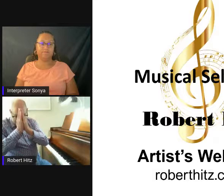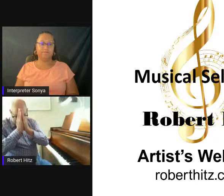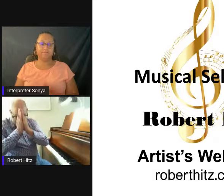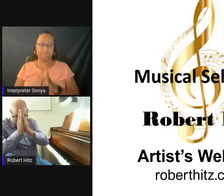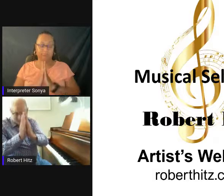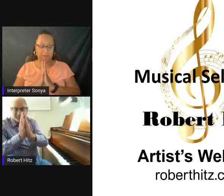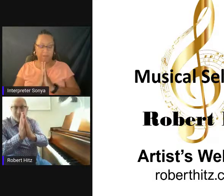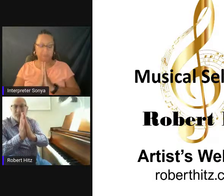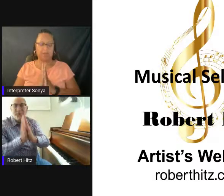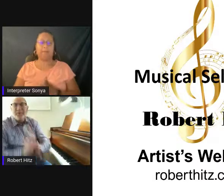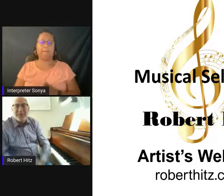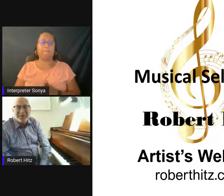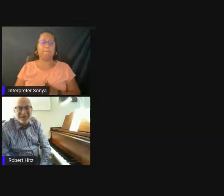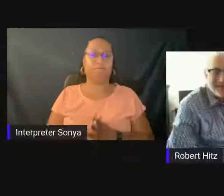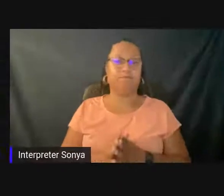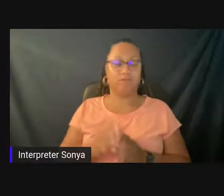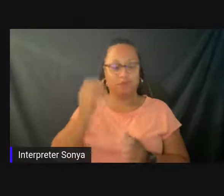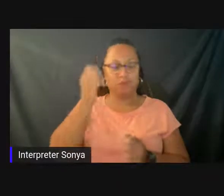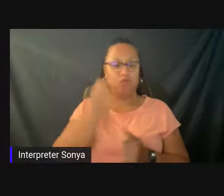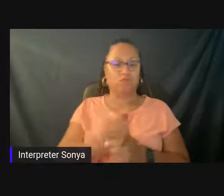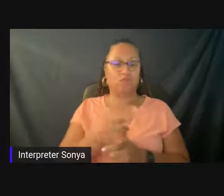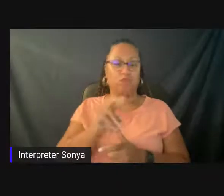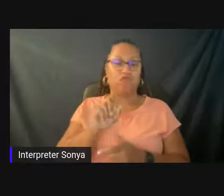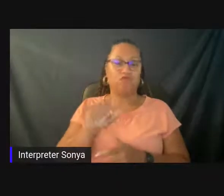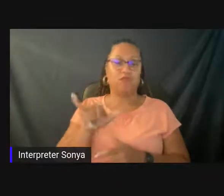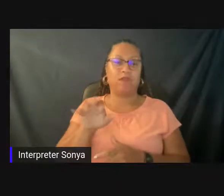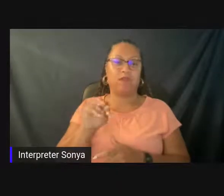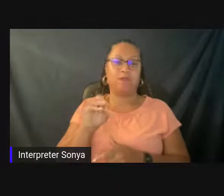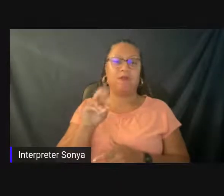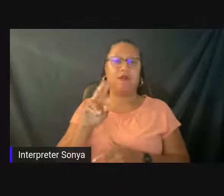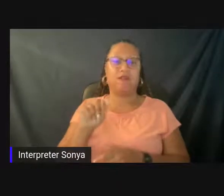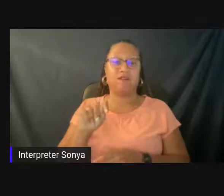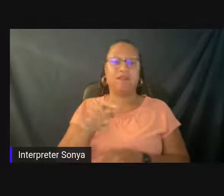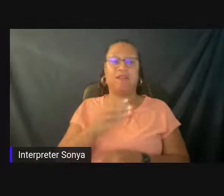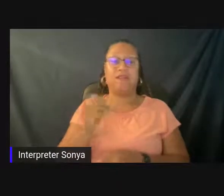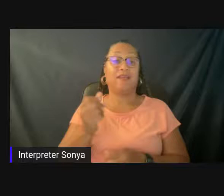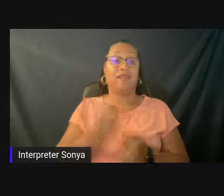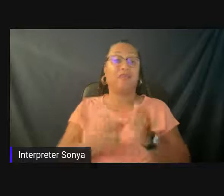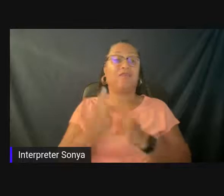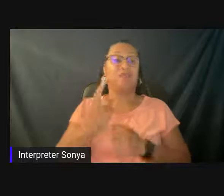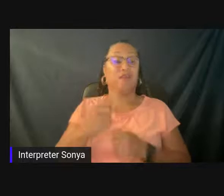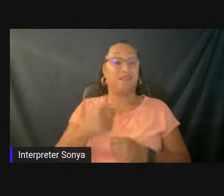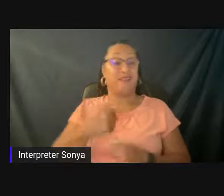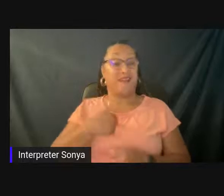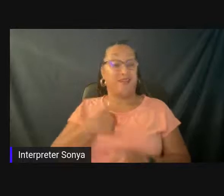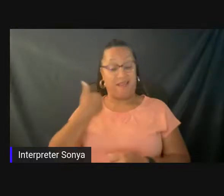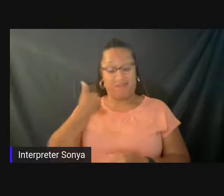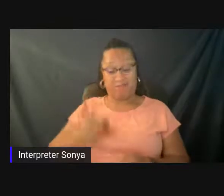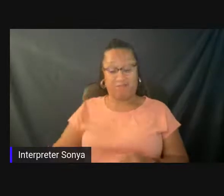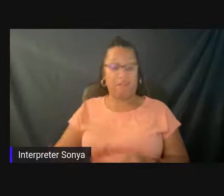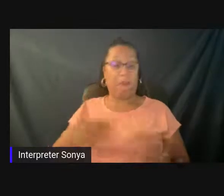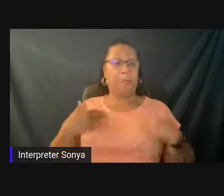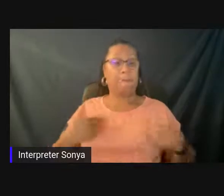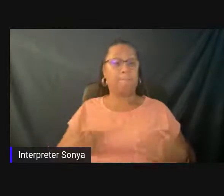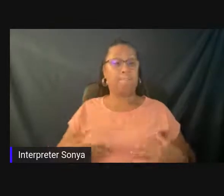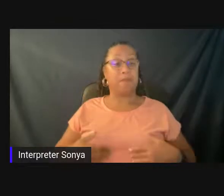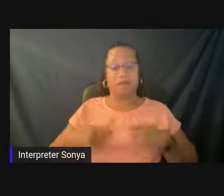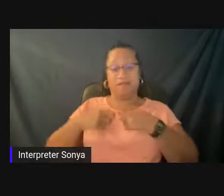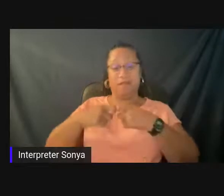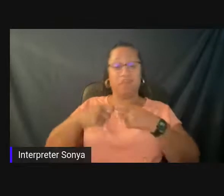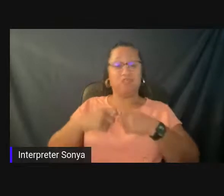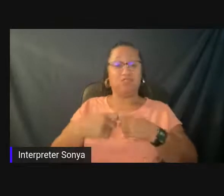Namaste, Brother Raymont, and to everyone. I am the body electric, and I don't